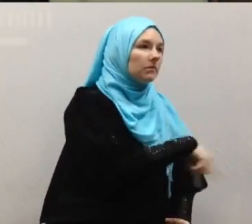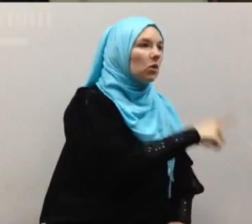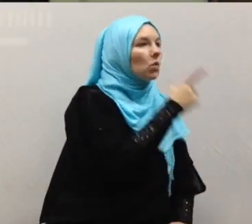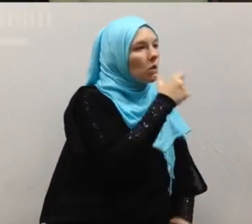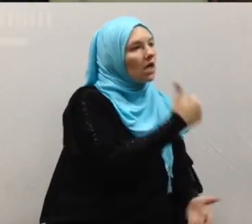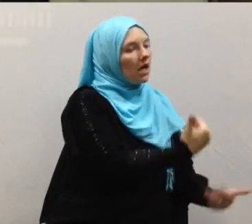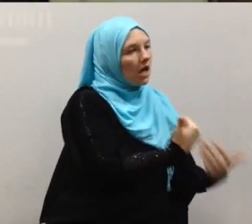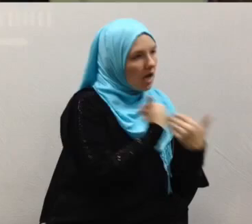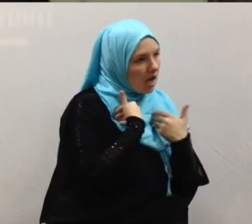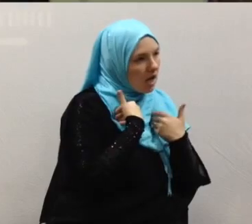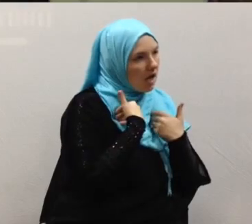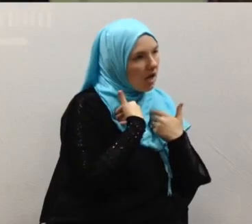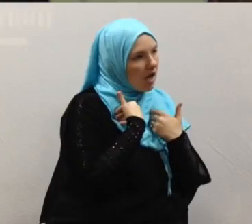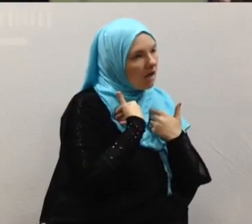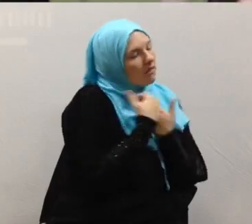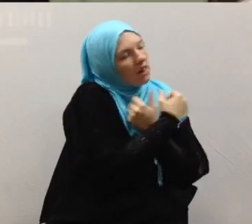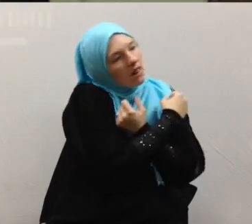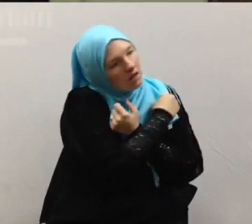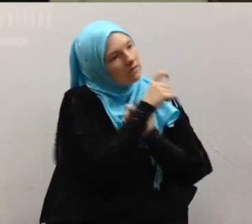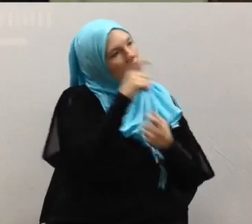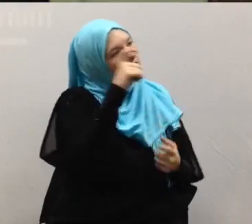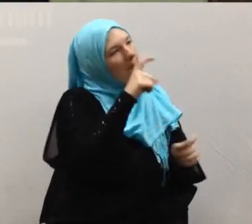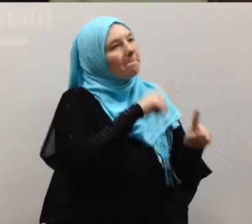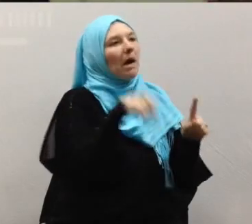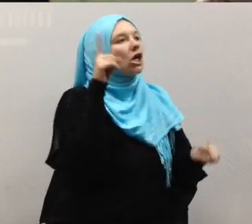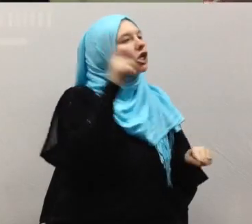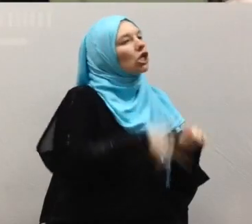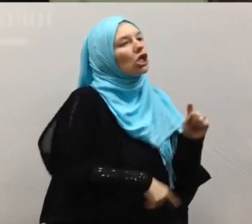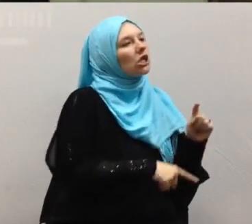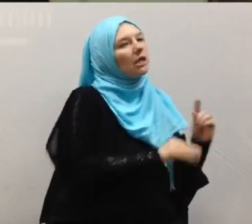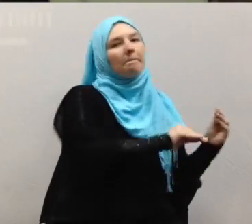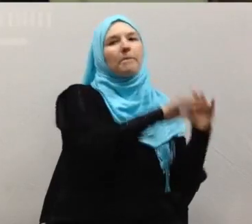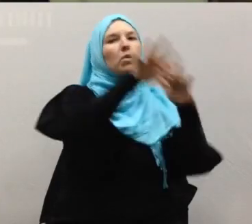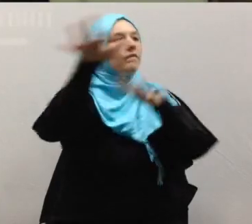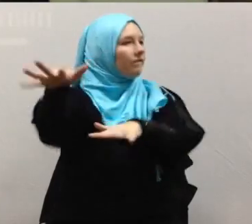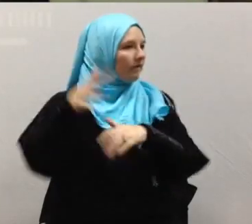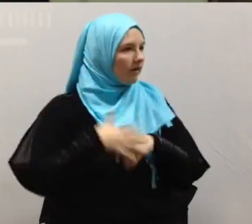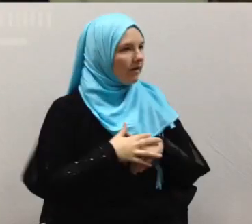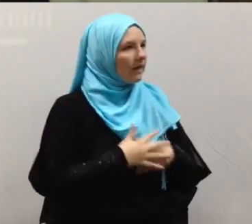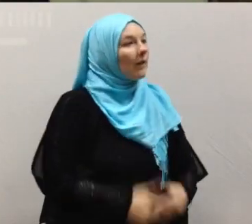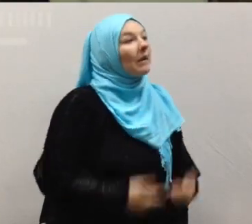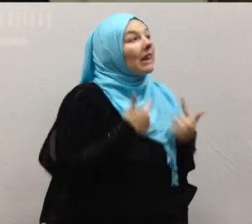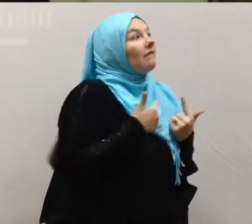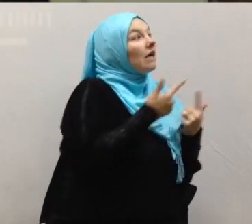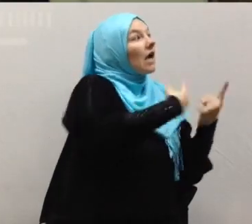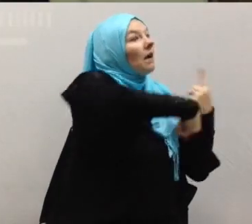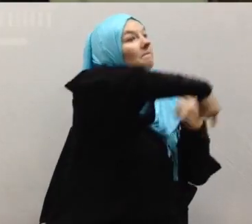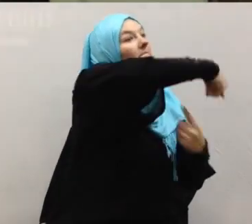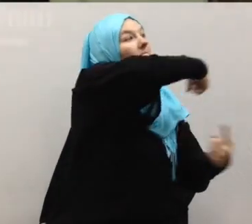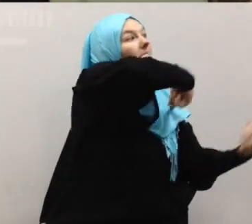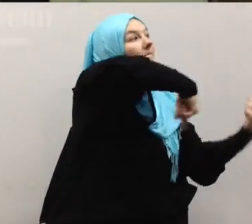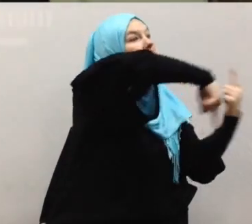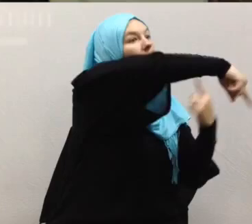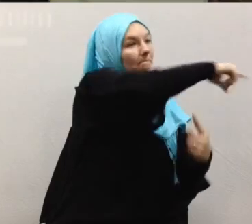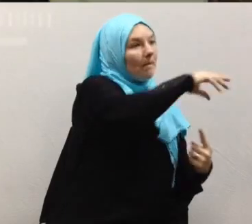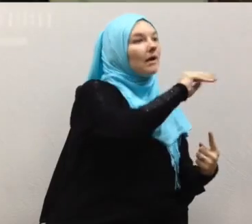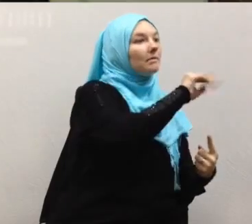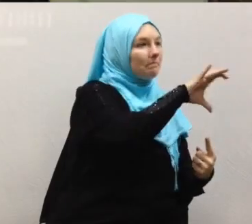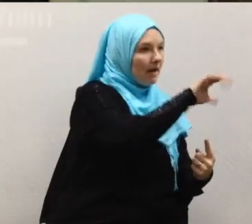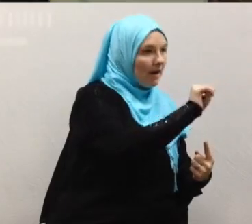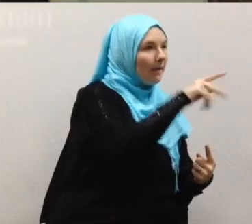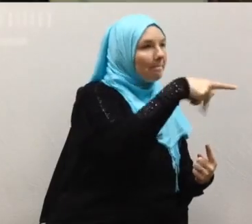but could not migrate. They were living among the pagan community of Mecca. They couldn't move